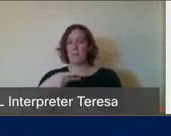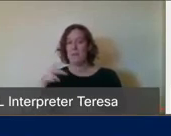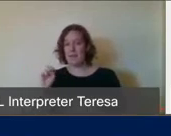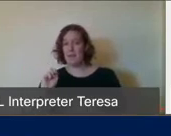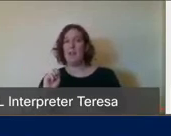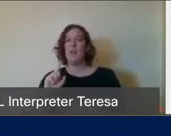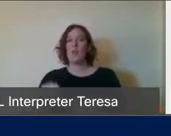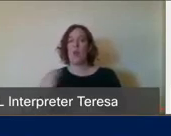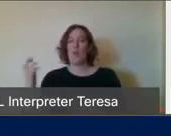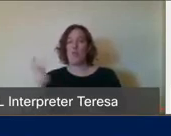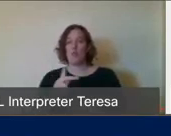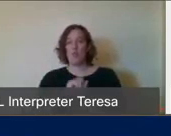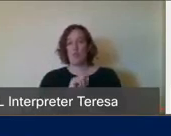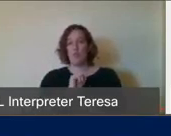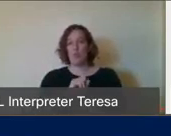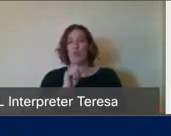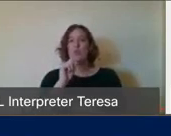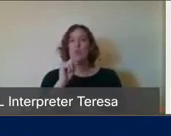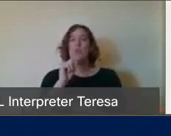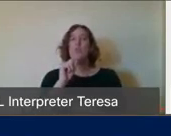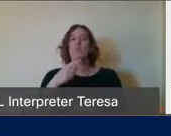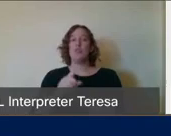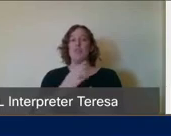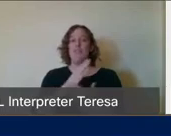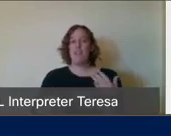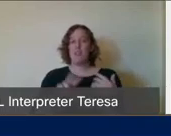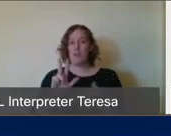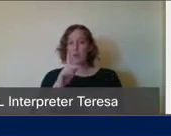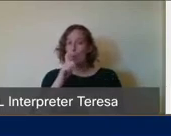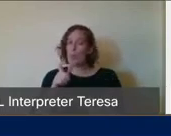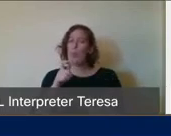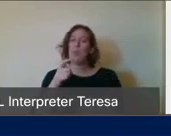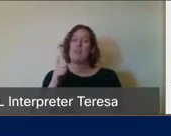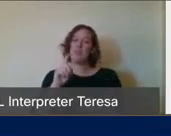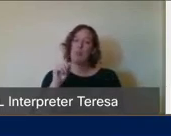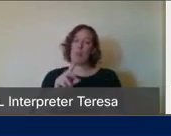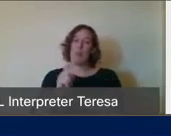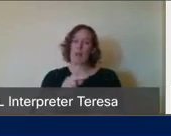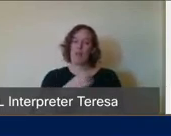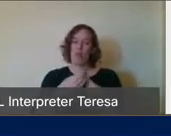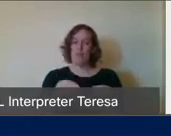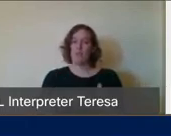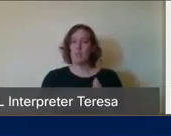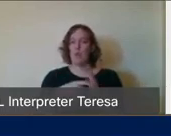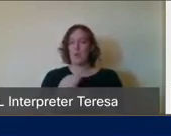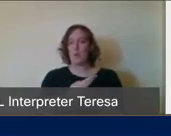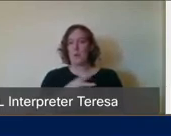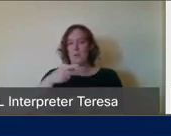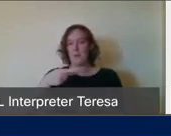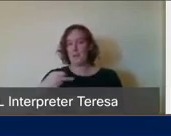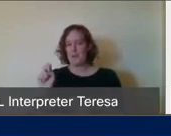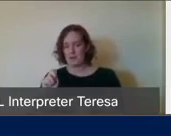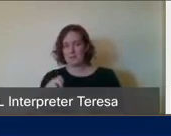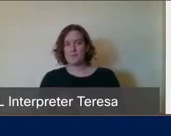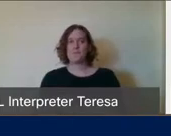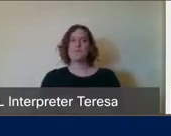for staff who will return to the office and are required to wear personal protective equipment.